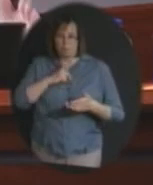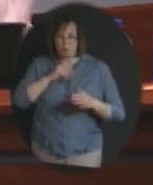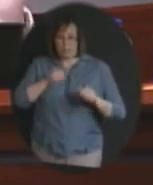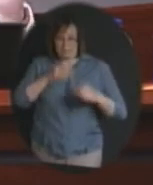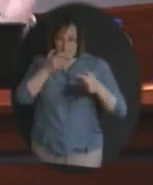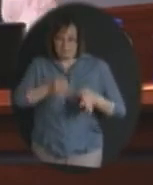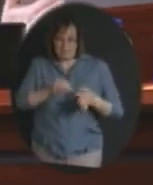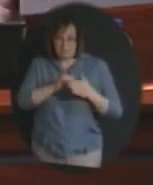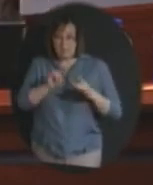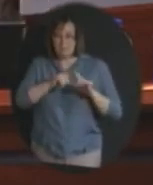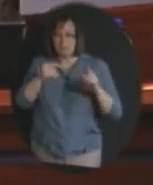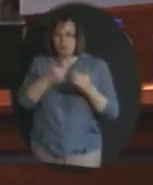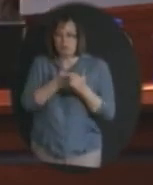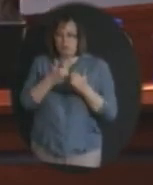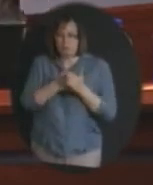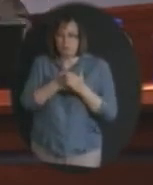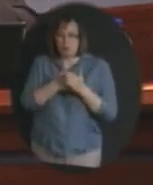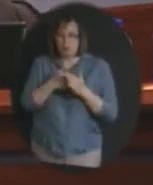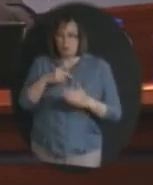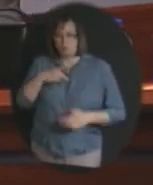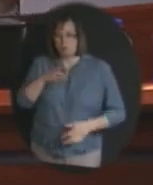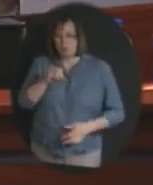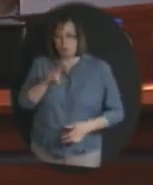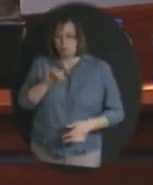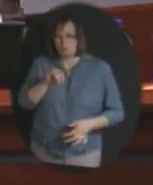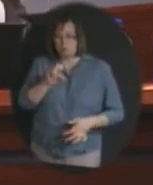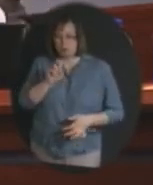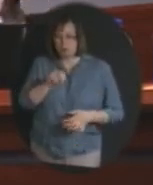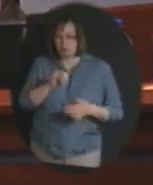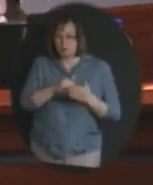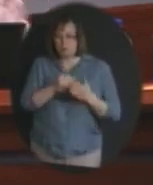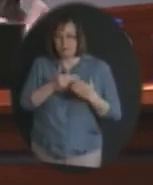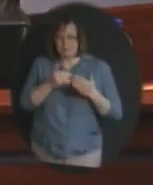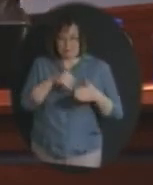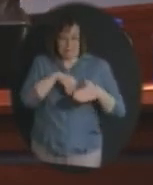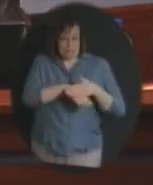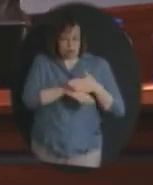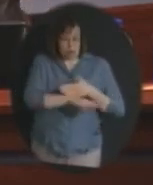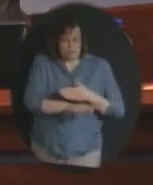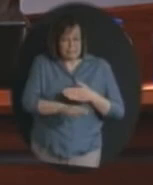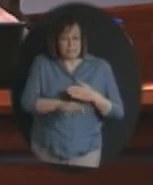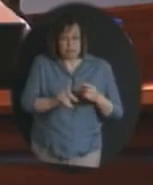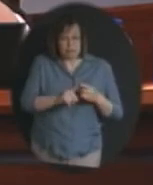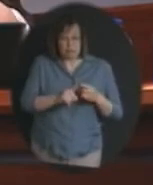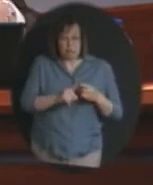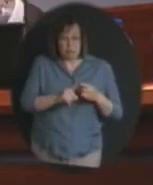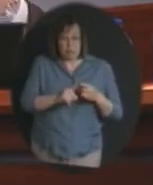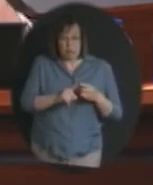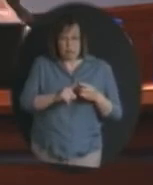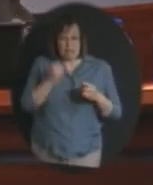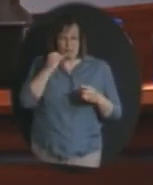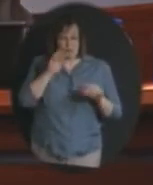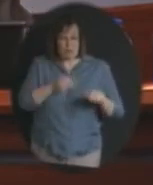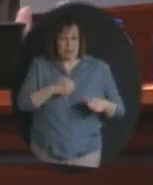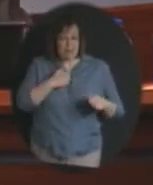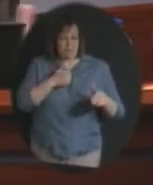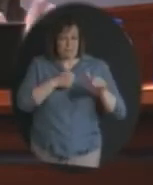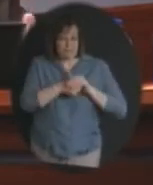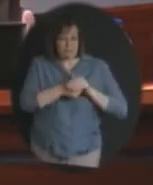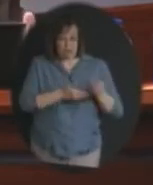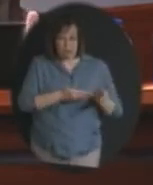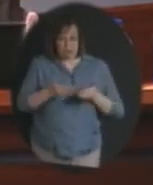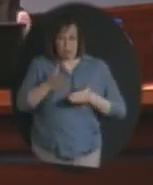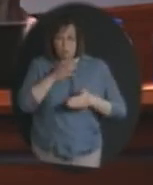but these new provisions that are coming out in terms of things at entrances and stuff in order to whether or not you can have concealed carry, we